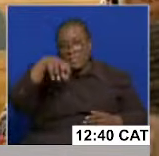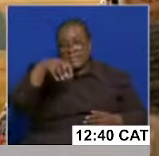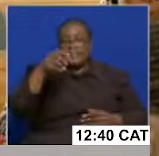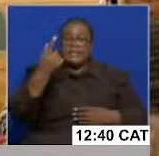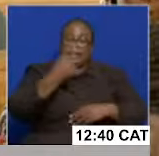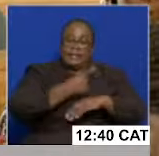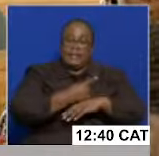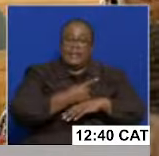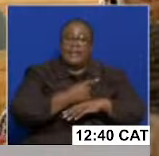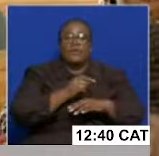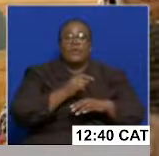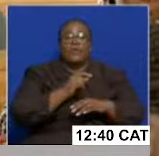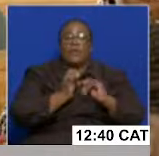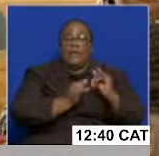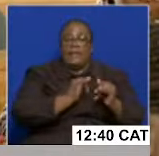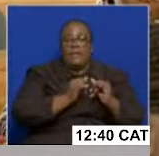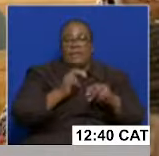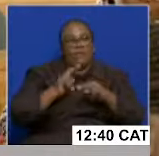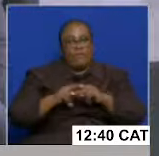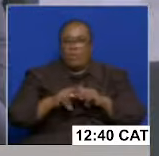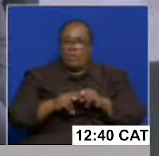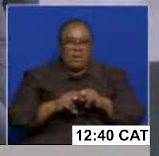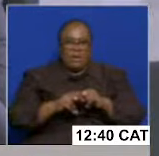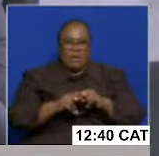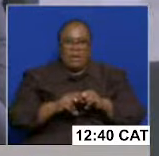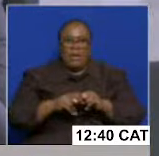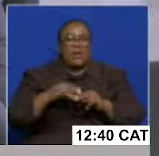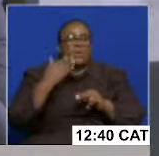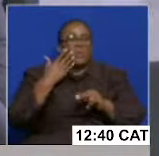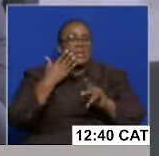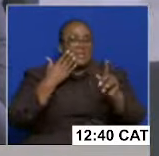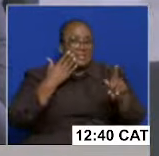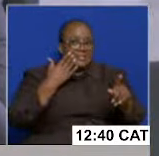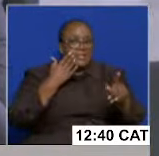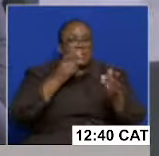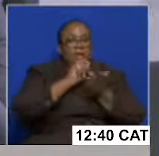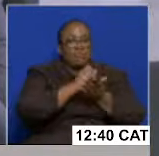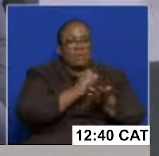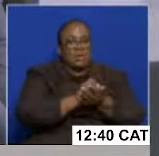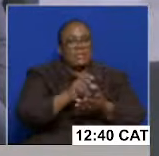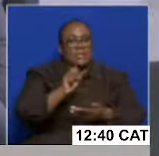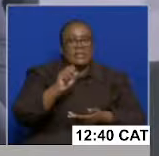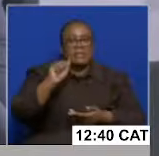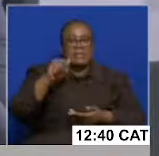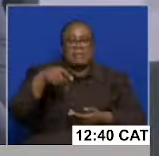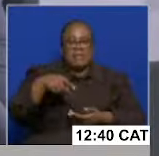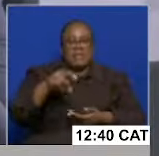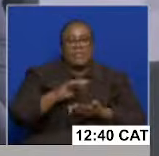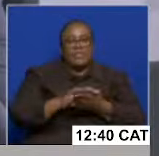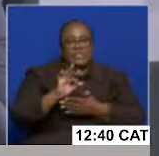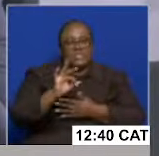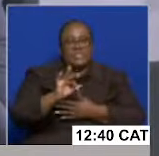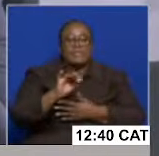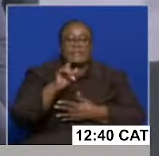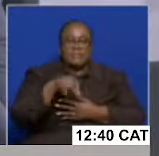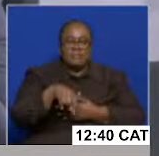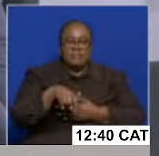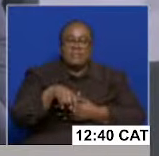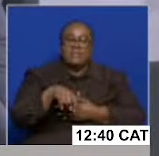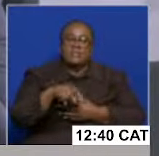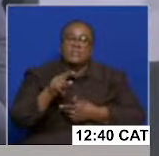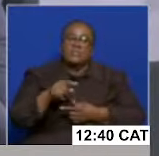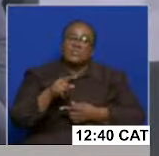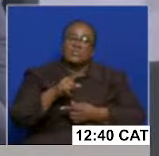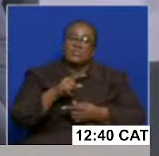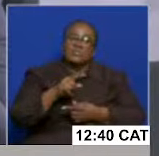February. So when she writes the SAP 13, she needs to go back to them and tell them that on